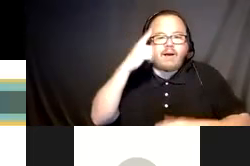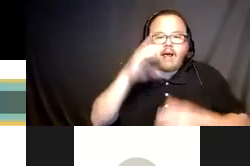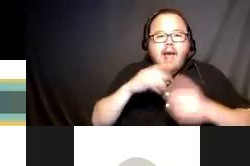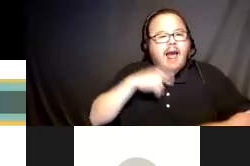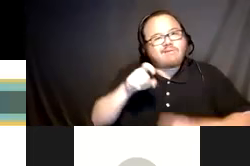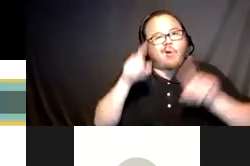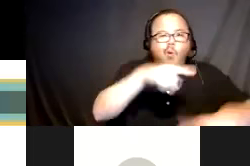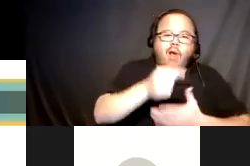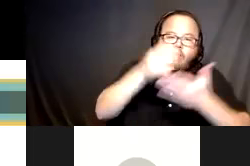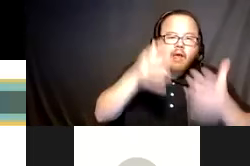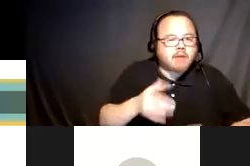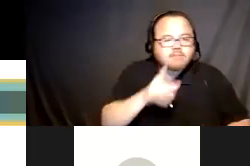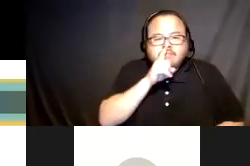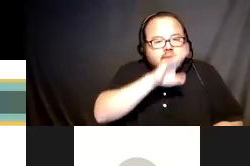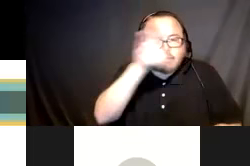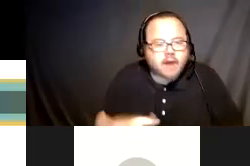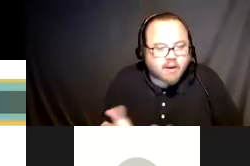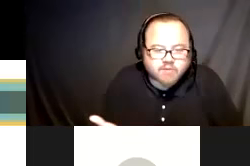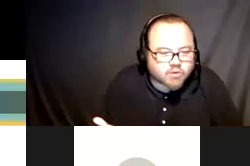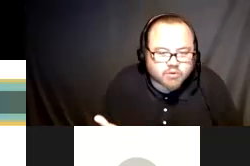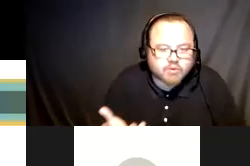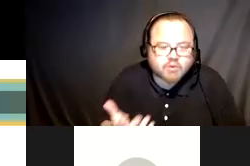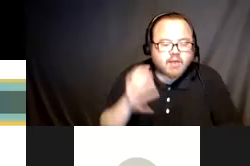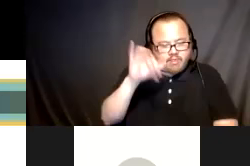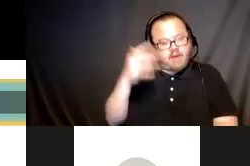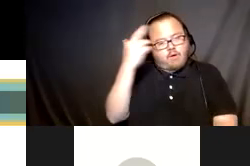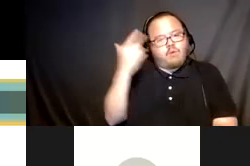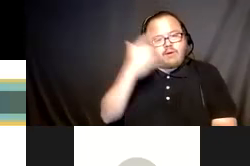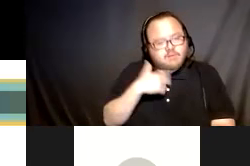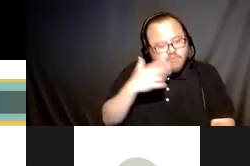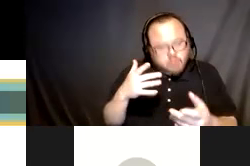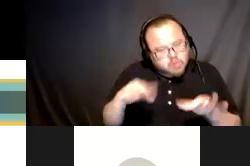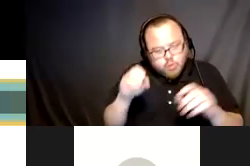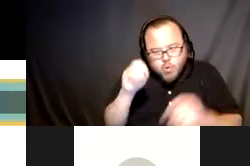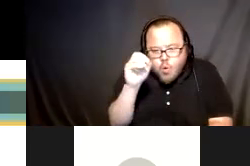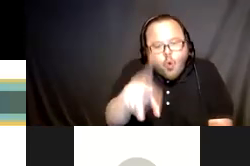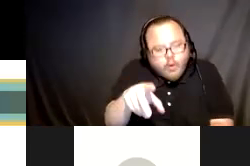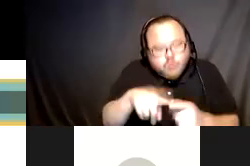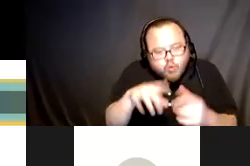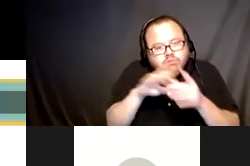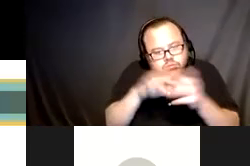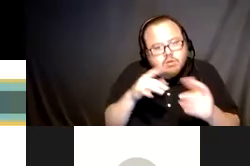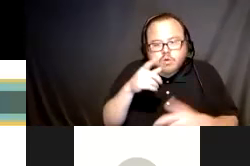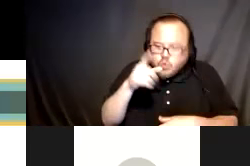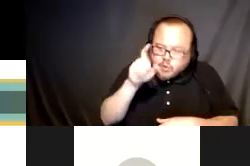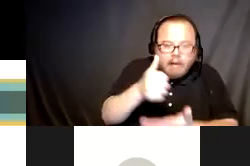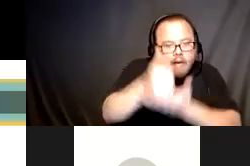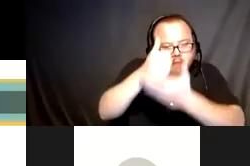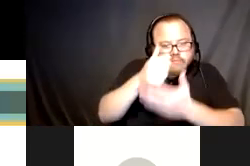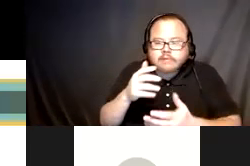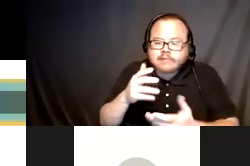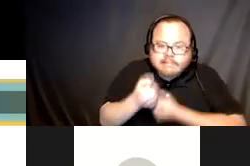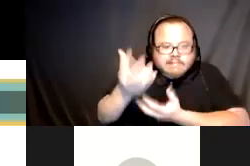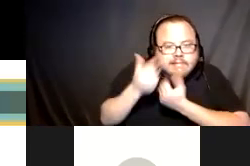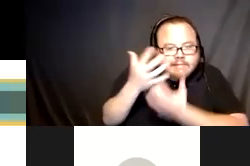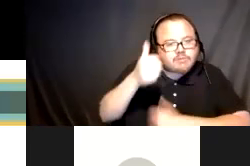that. And that's when they kind of realize that that's an issue, that we are not able to just say that we need help in talking with someone. And that's really